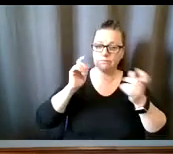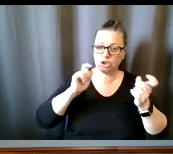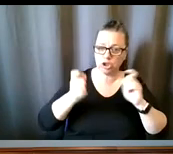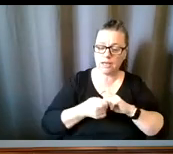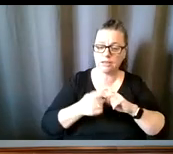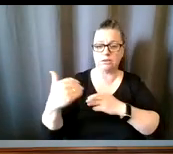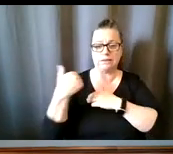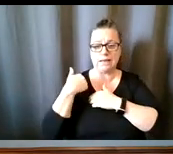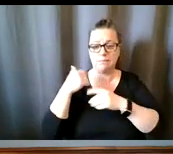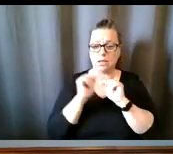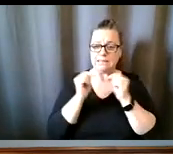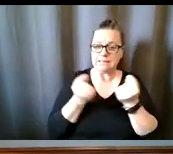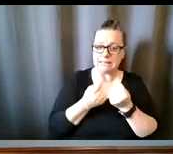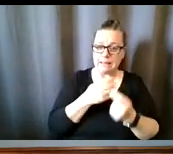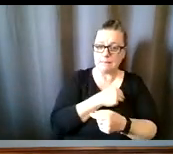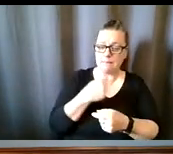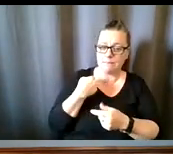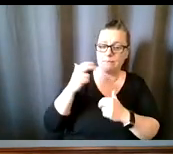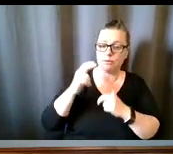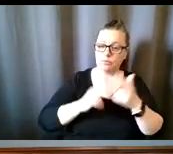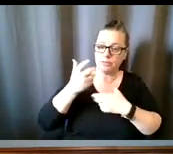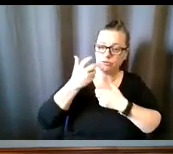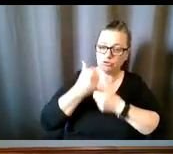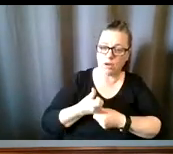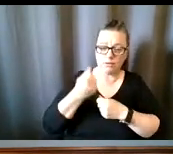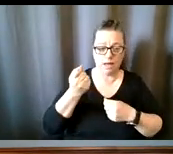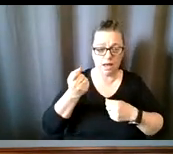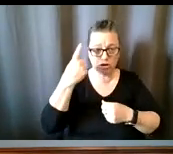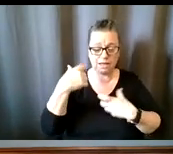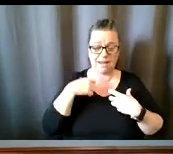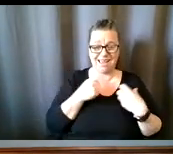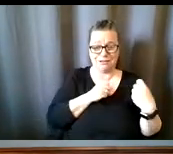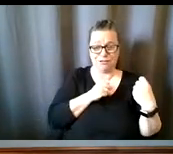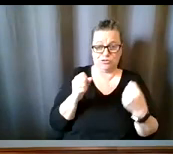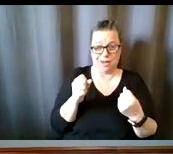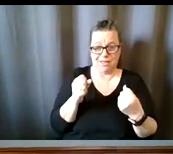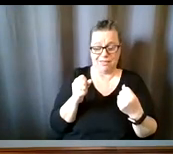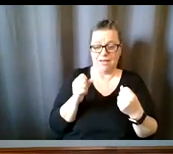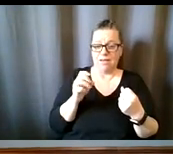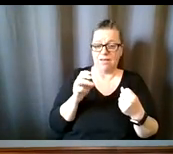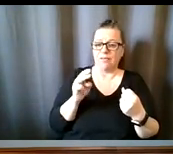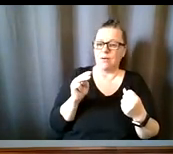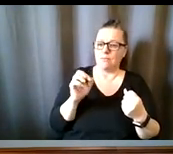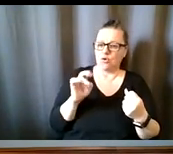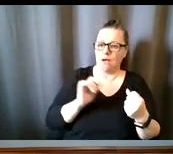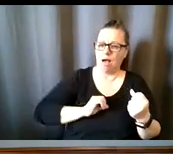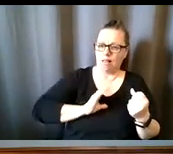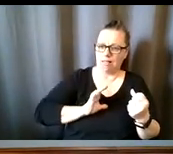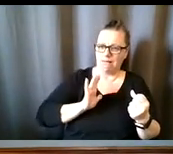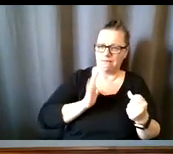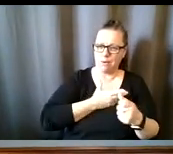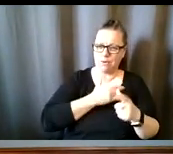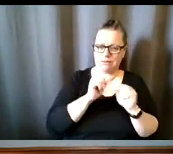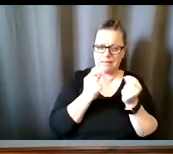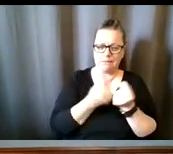accountability within team members. It helps build trust, understanding, and strengthens the morale of our team. It's also a tool